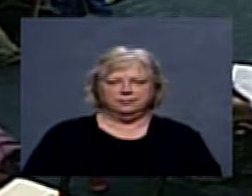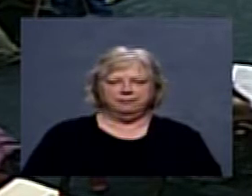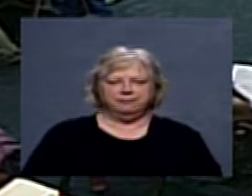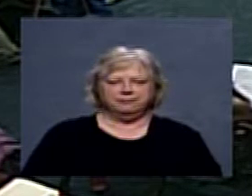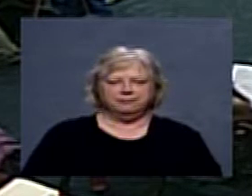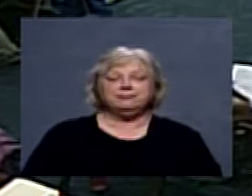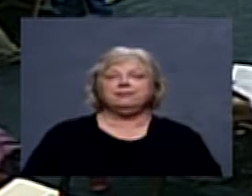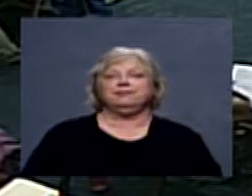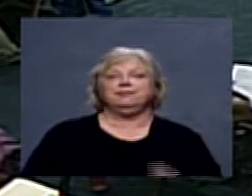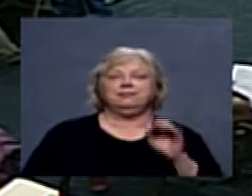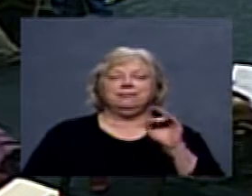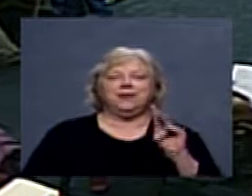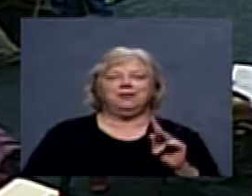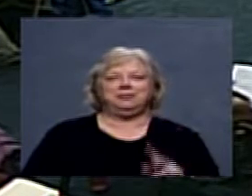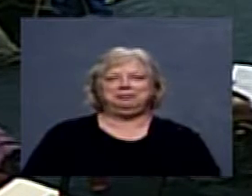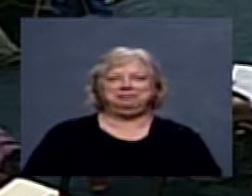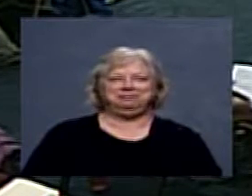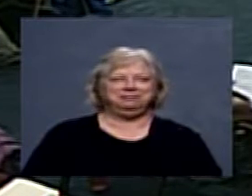Okay.